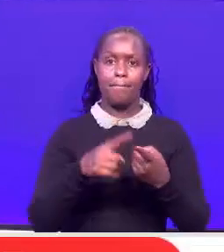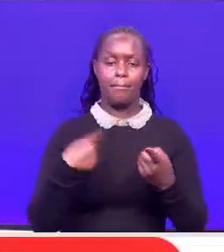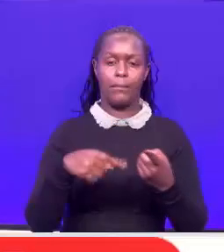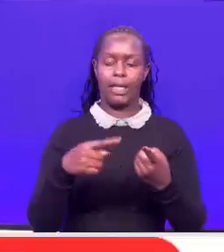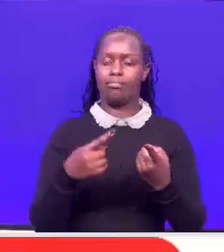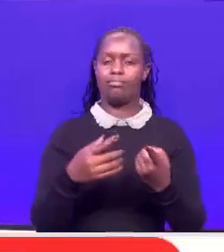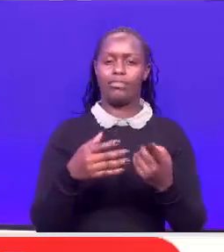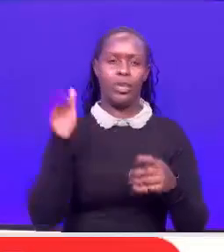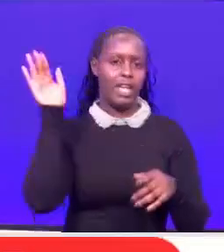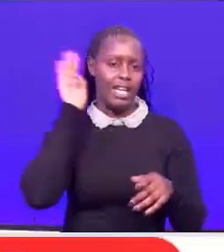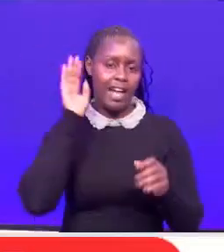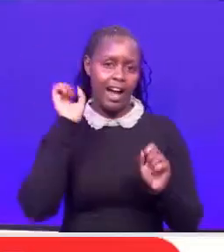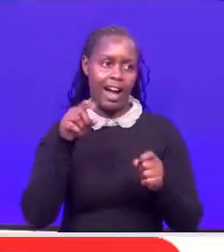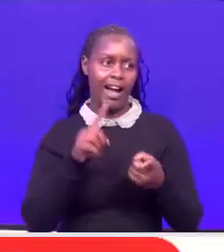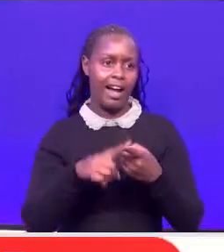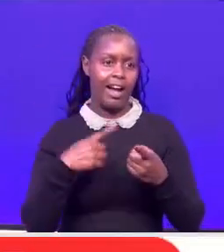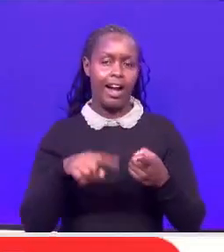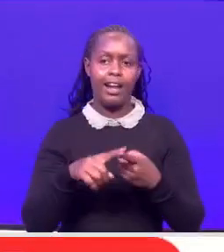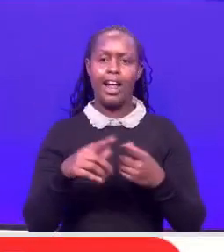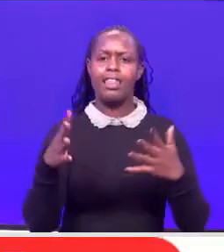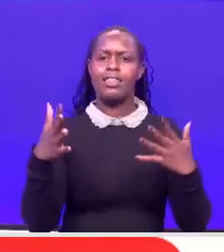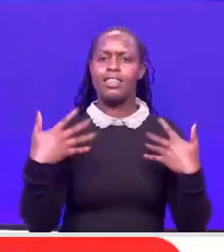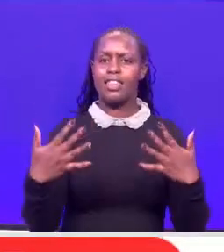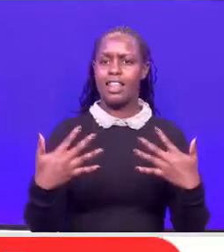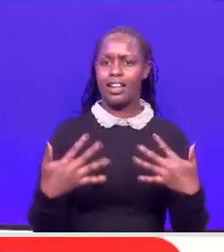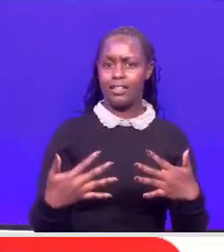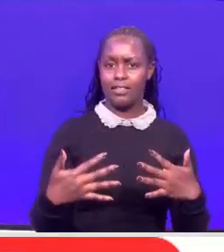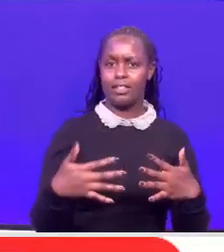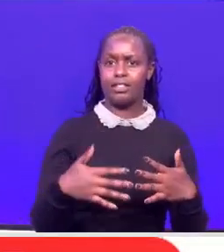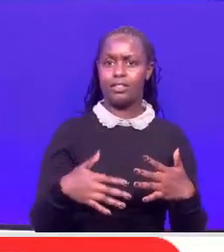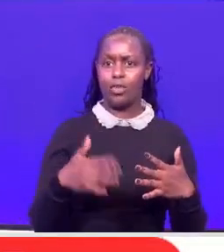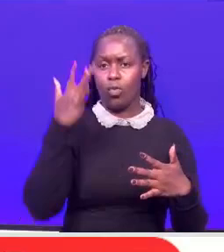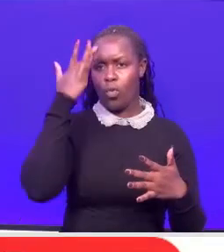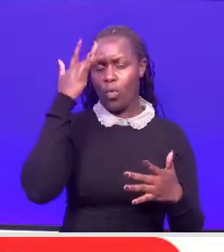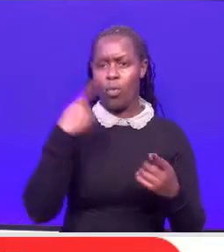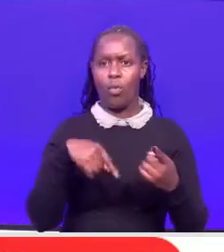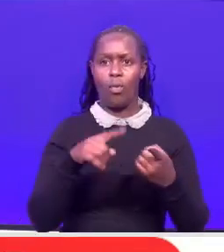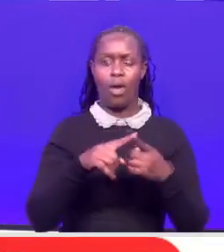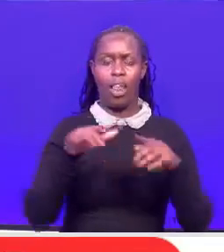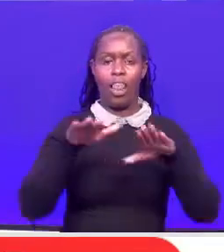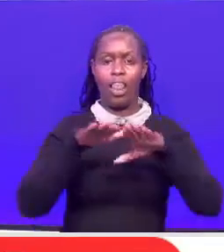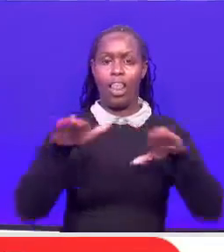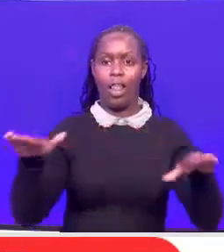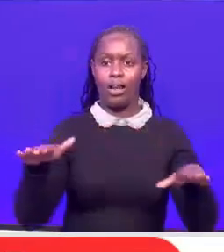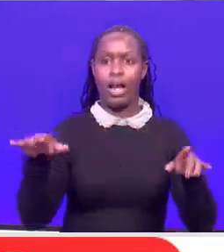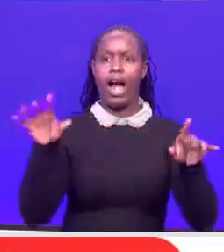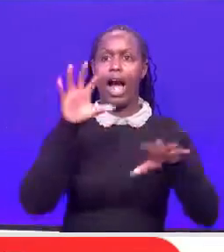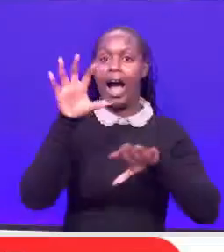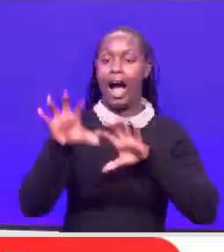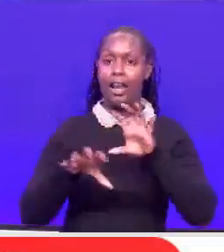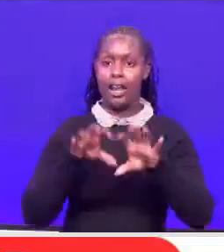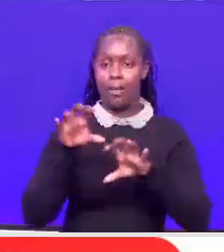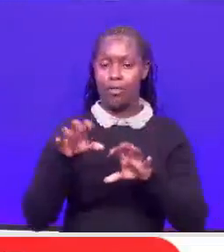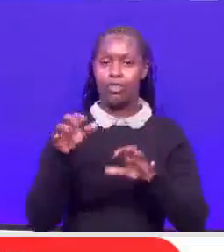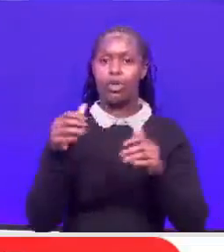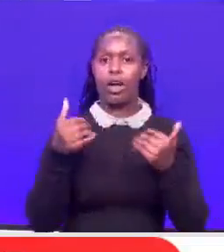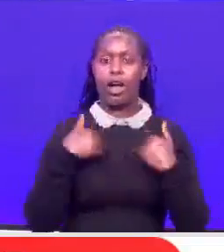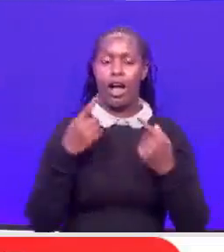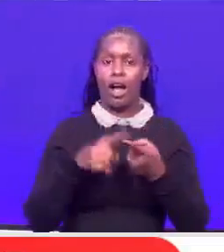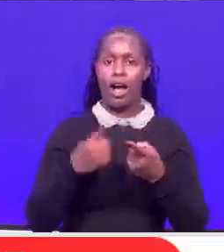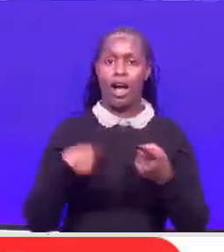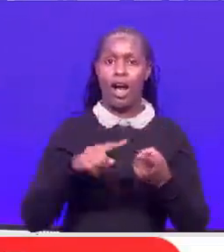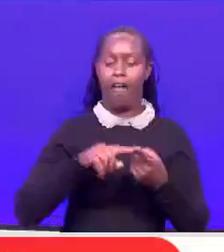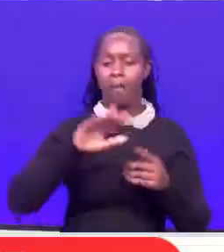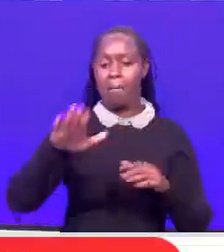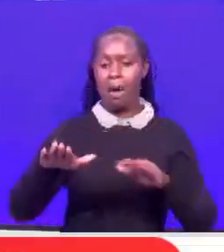the distant call of wildlife. Against the backdrop of majestic landscape, the herbivorous animals have returned to their